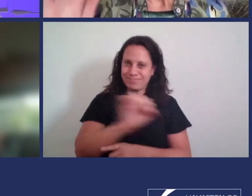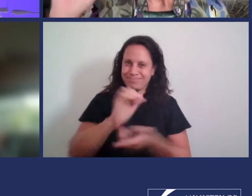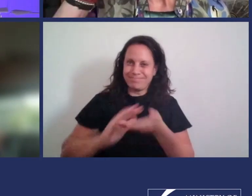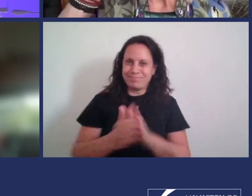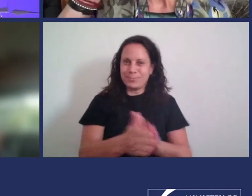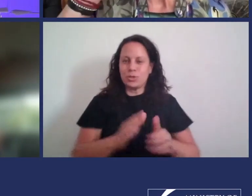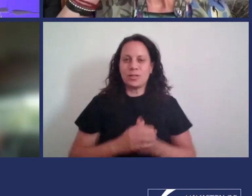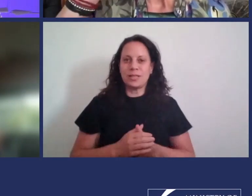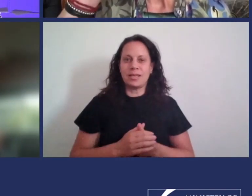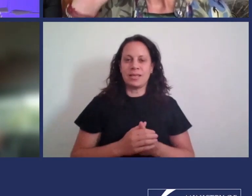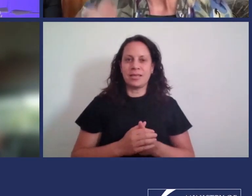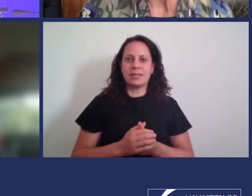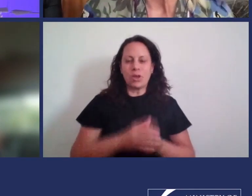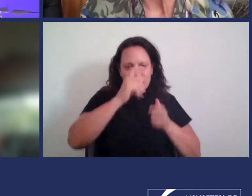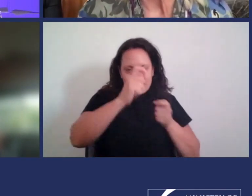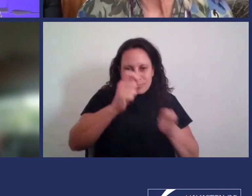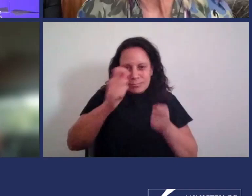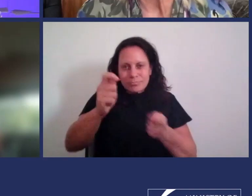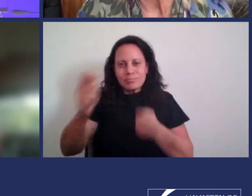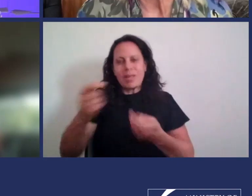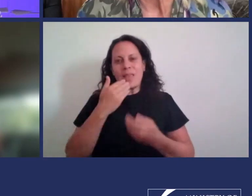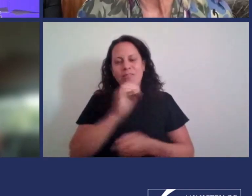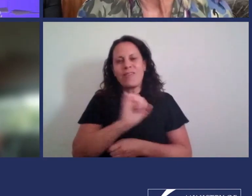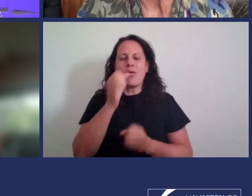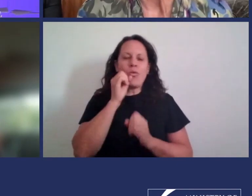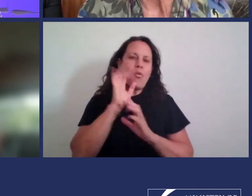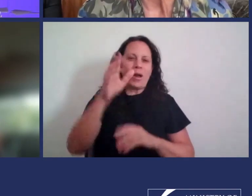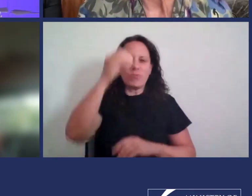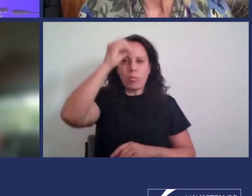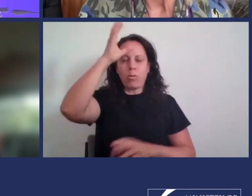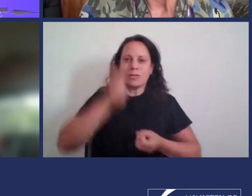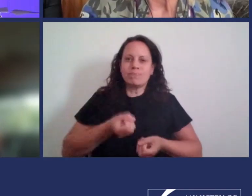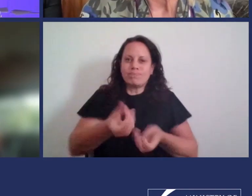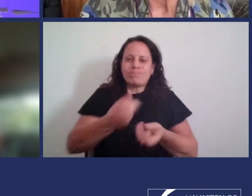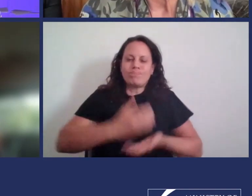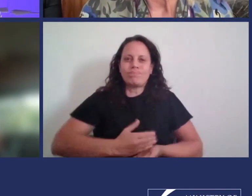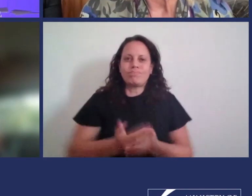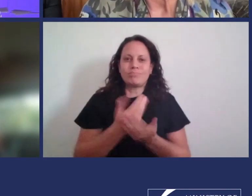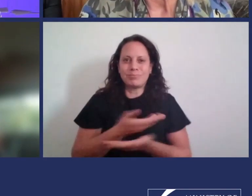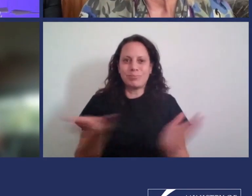and bringing us all your wonderful knowledge and information. Tēnā kōrua,